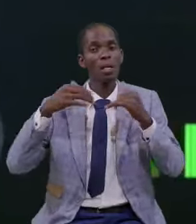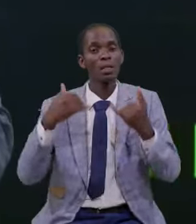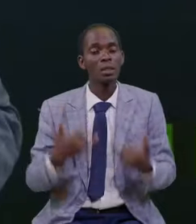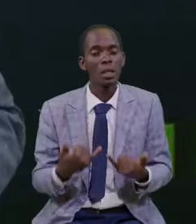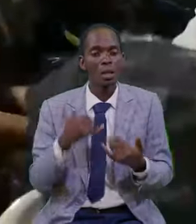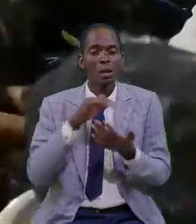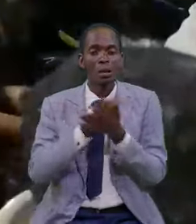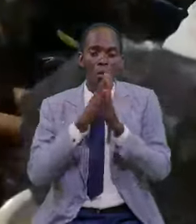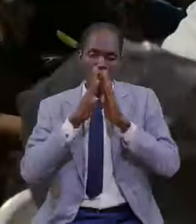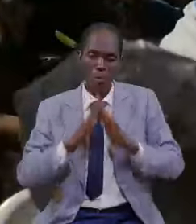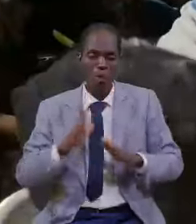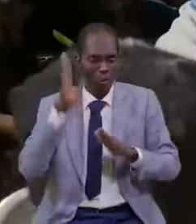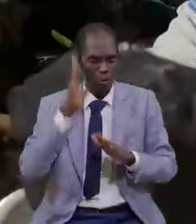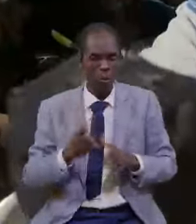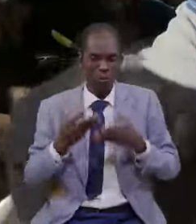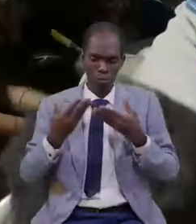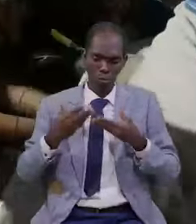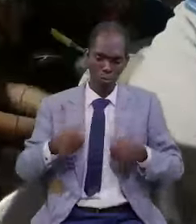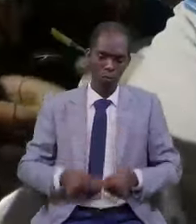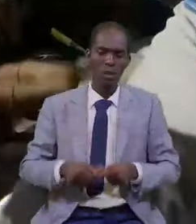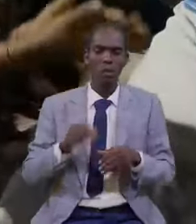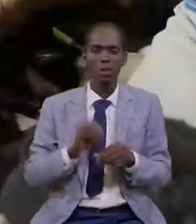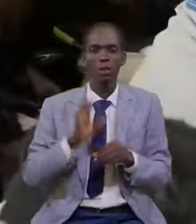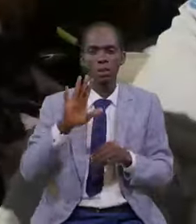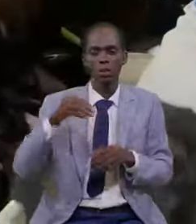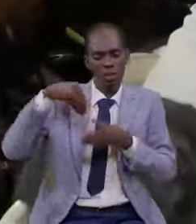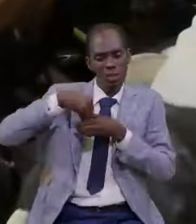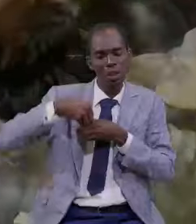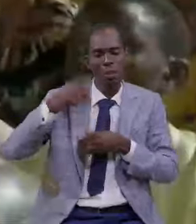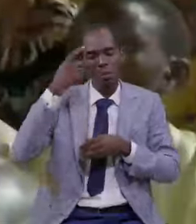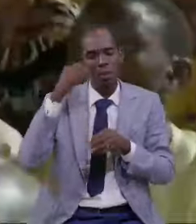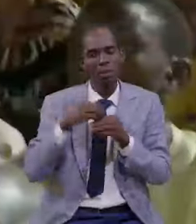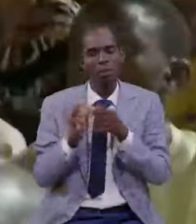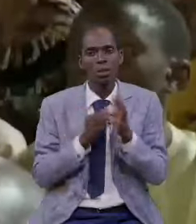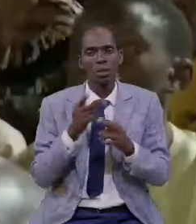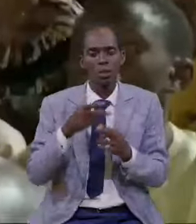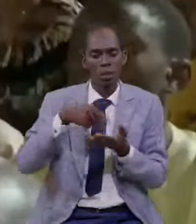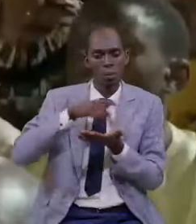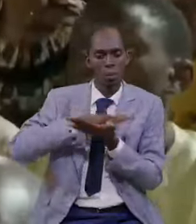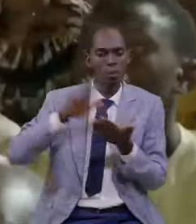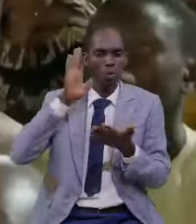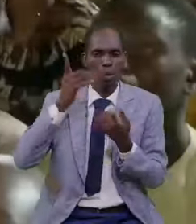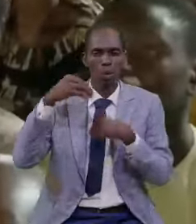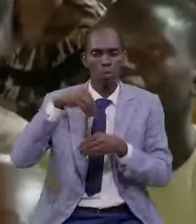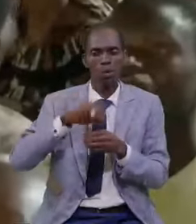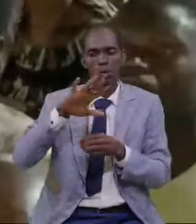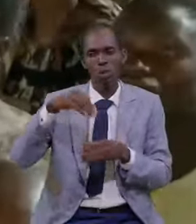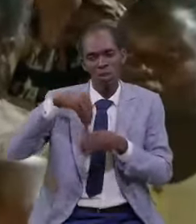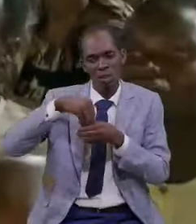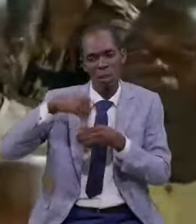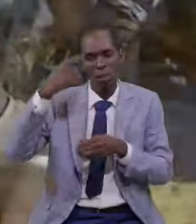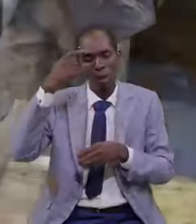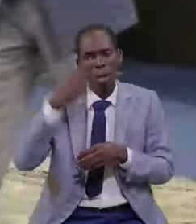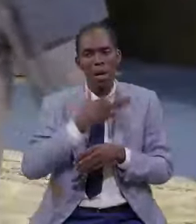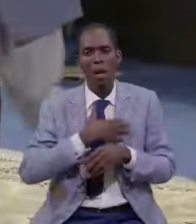your inner man. Purity will settle in your inner man, and the power of the Spirit of God